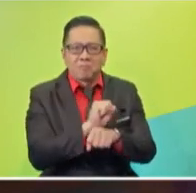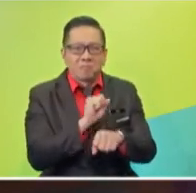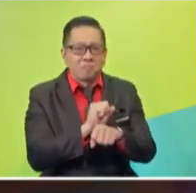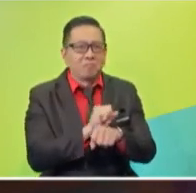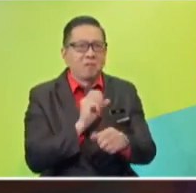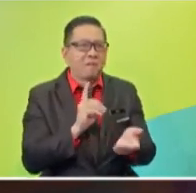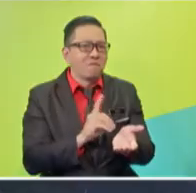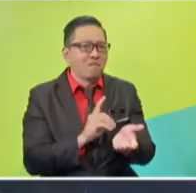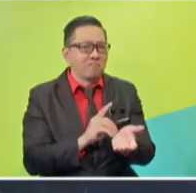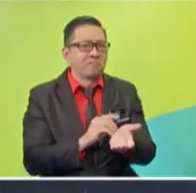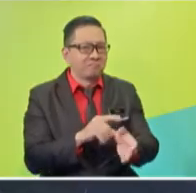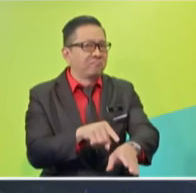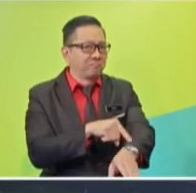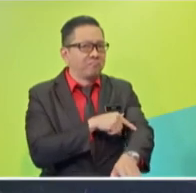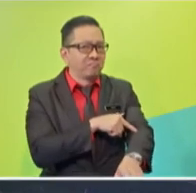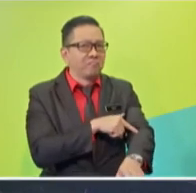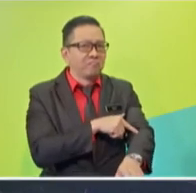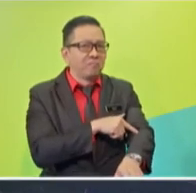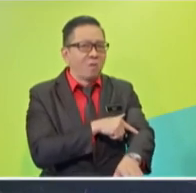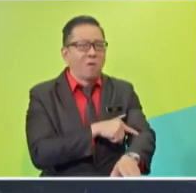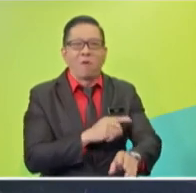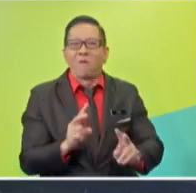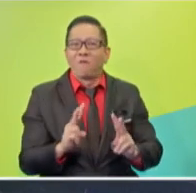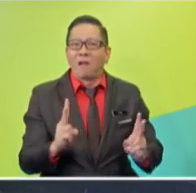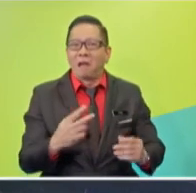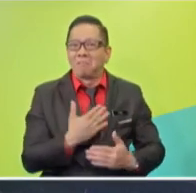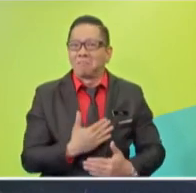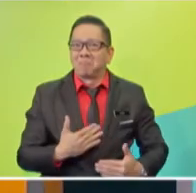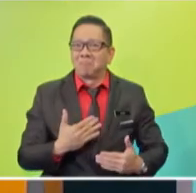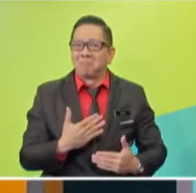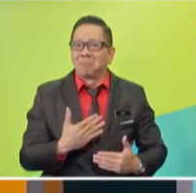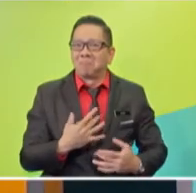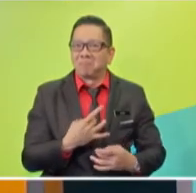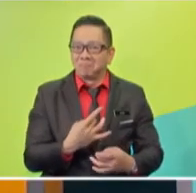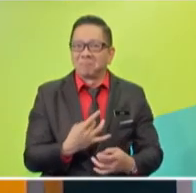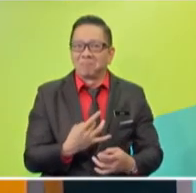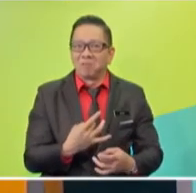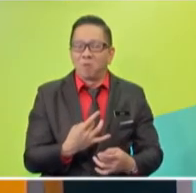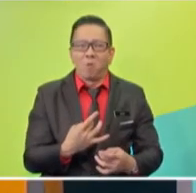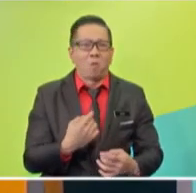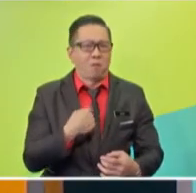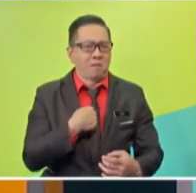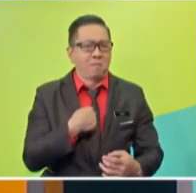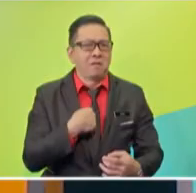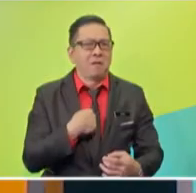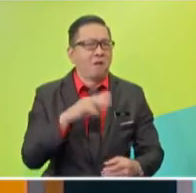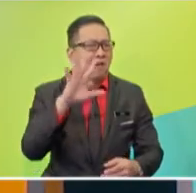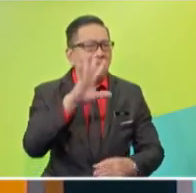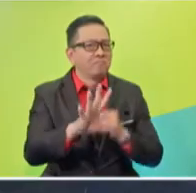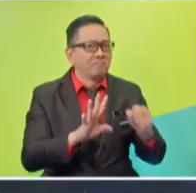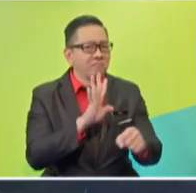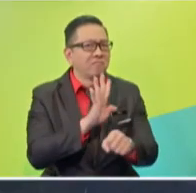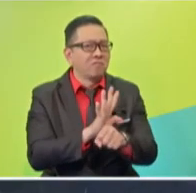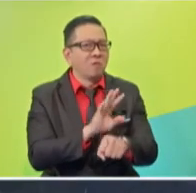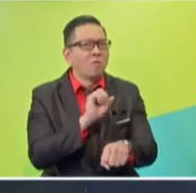wildlife vet? Ooh, interesting question mm-hmm. there, Adi Aisha. Well, it's been about 5 years for me.